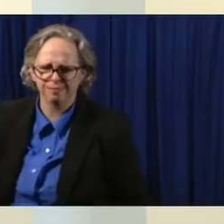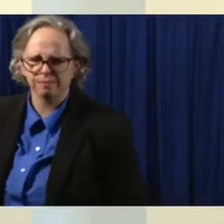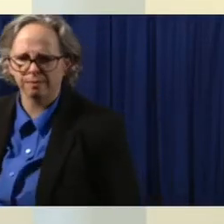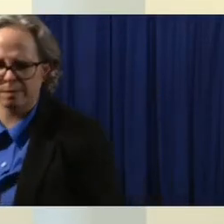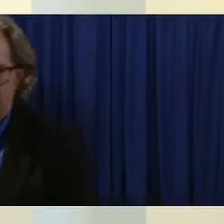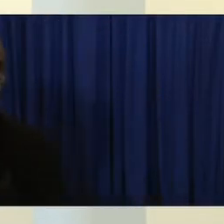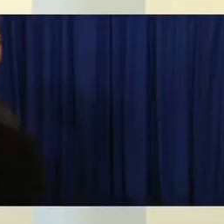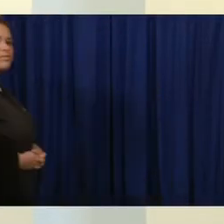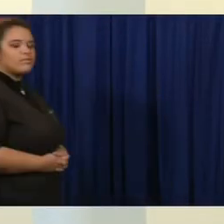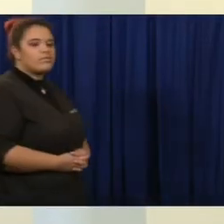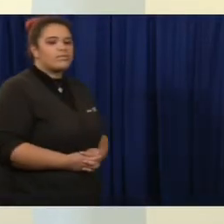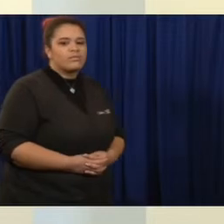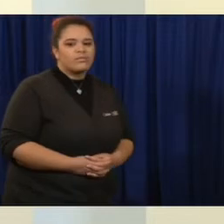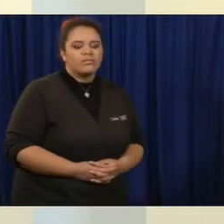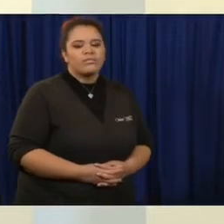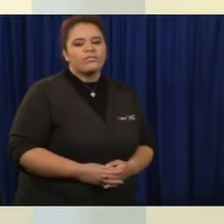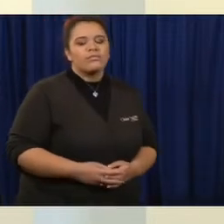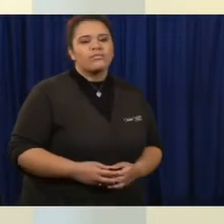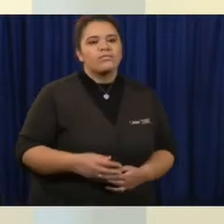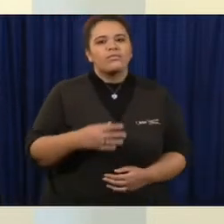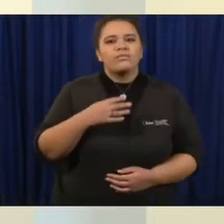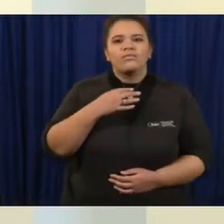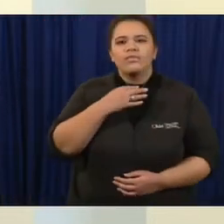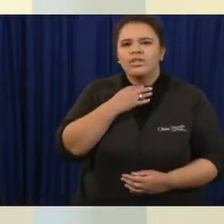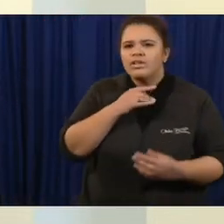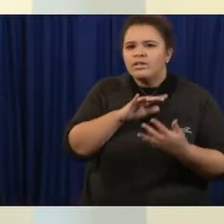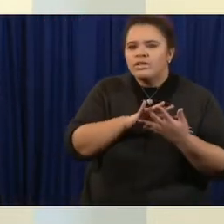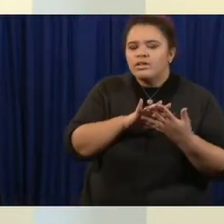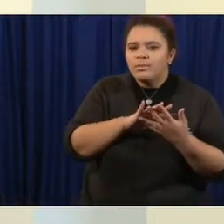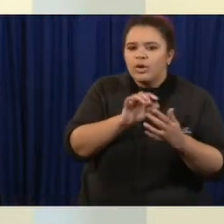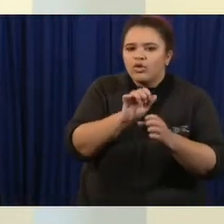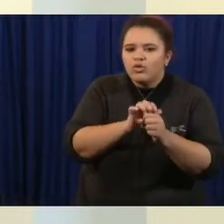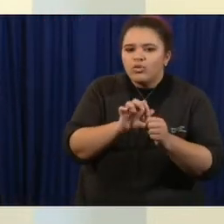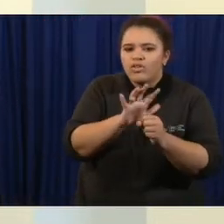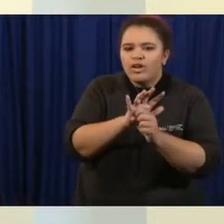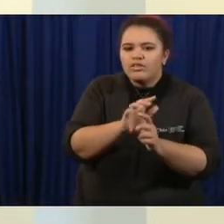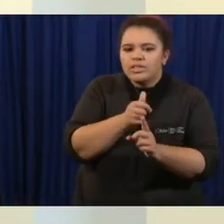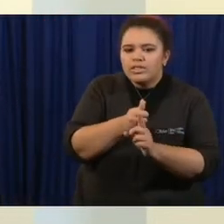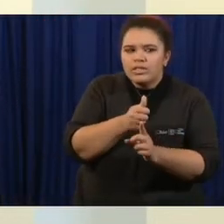coronavirus itself, do you think that's something the state has done?